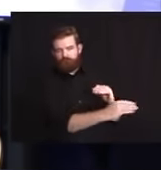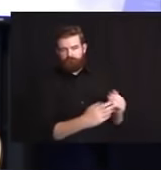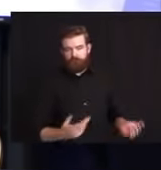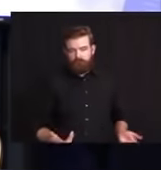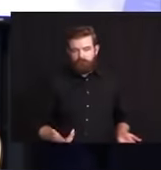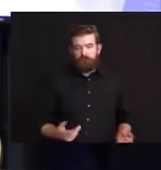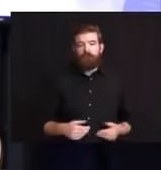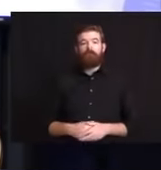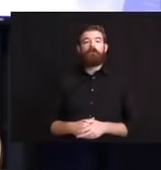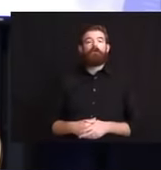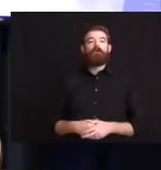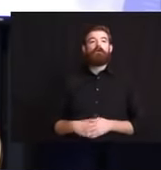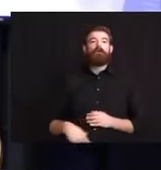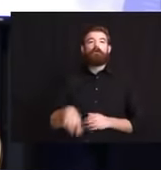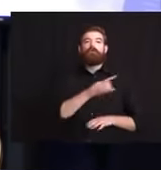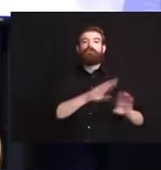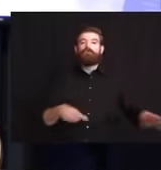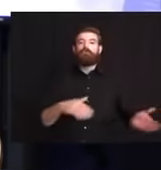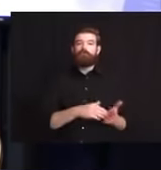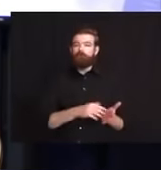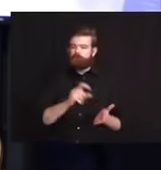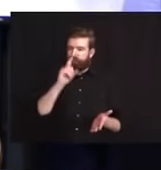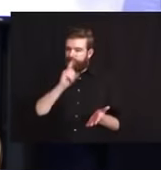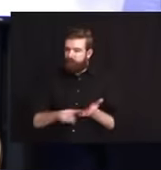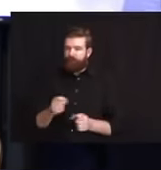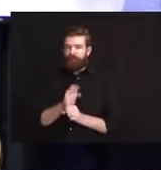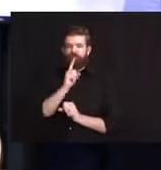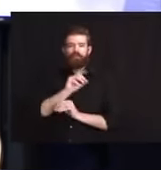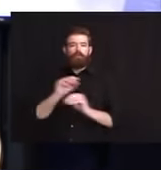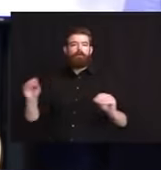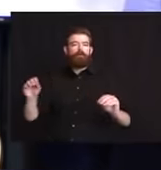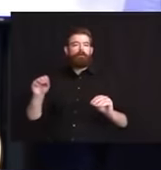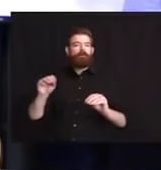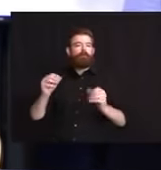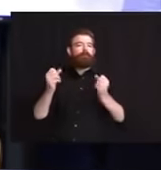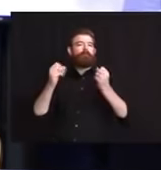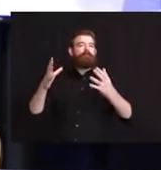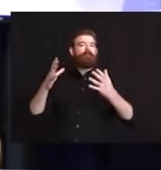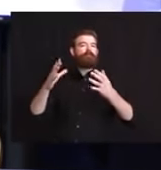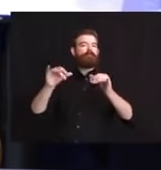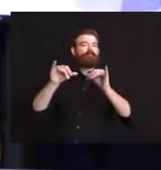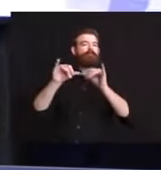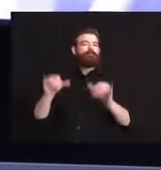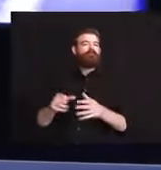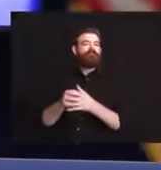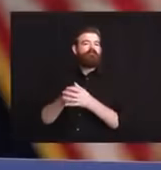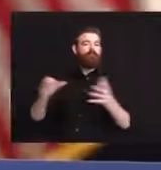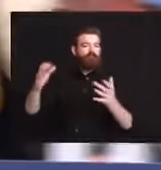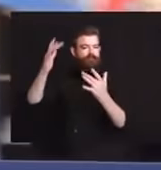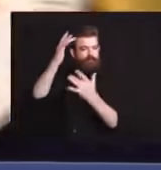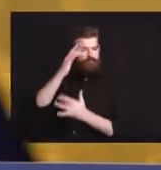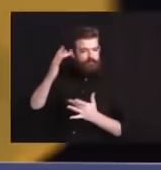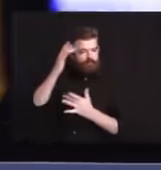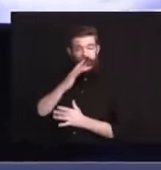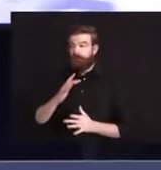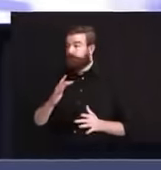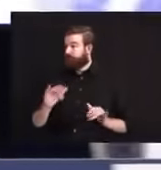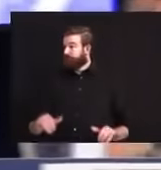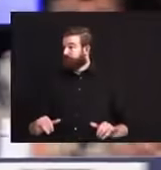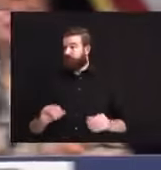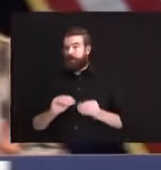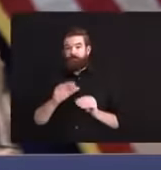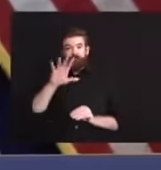are high, and it is concerning. Tina? Yeah, because again, this kind